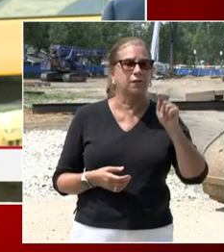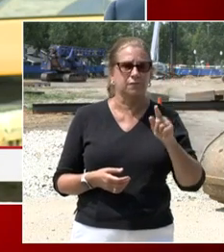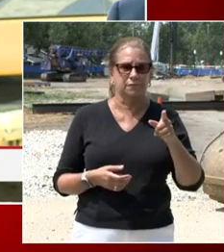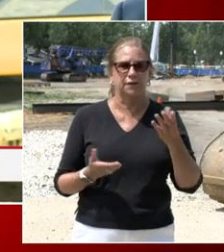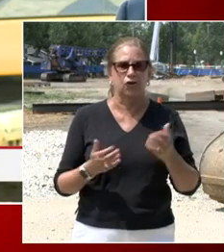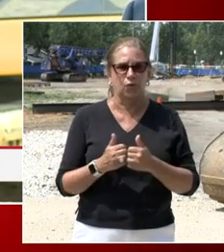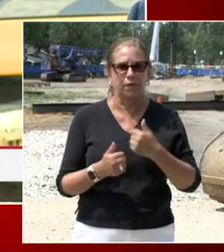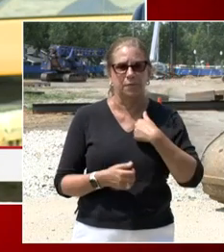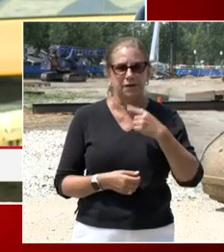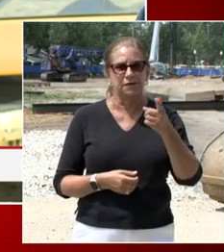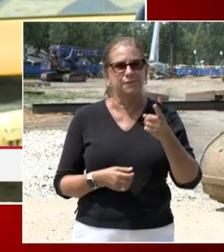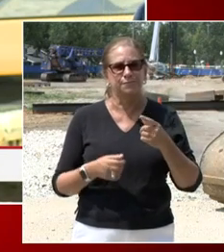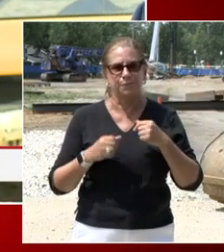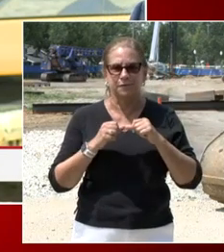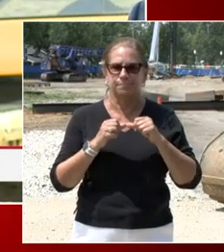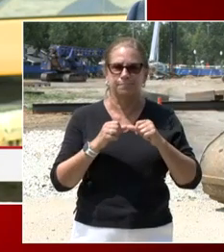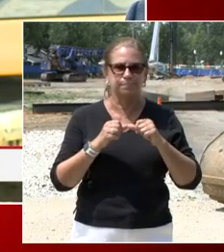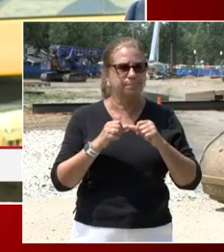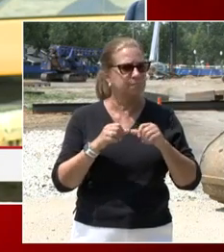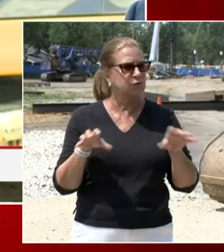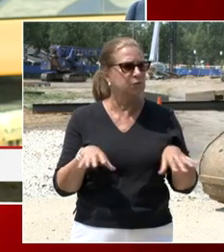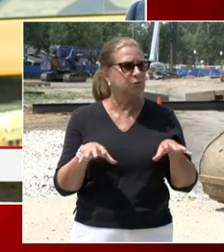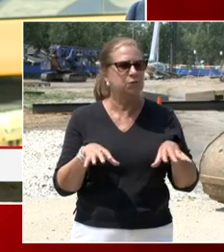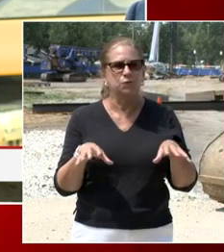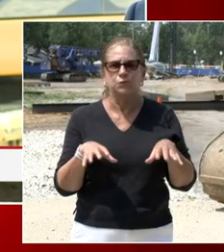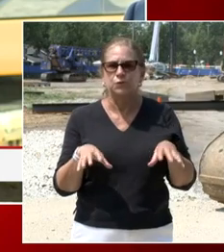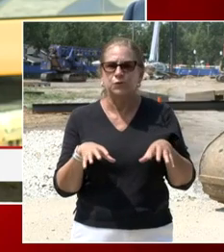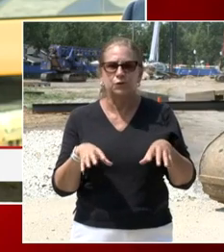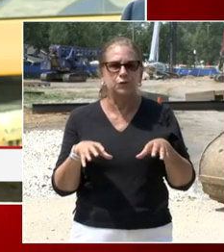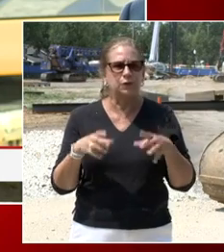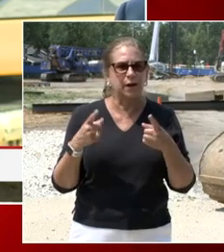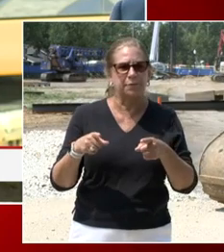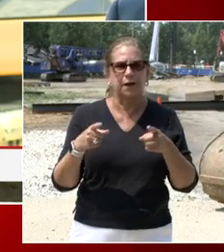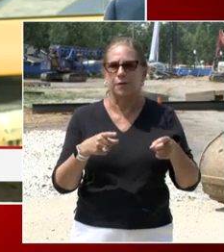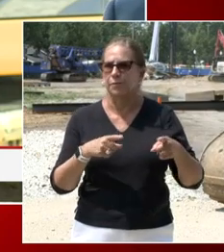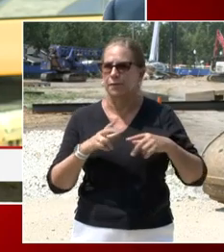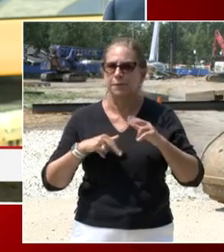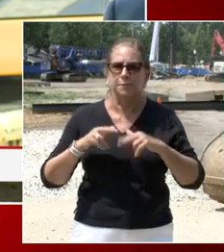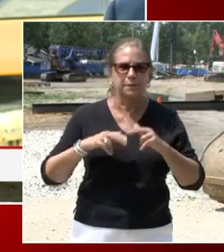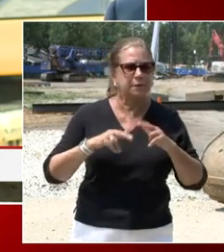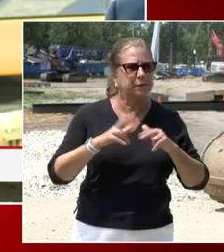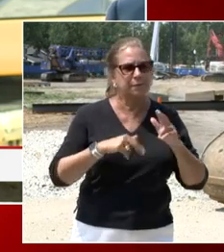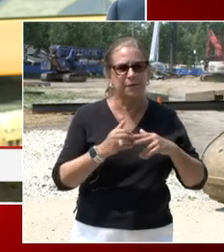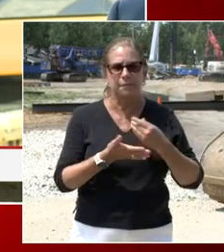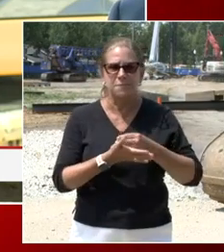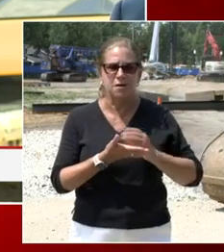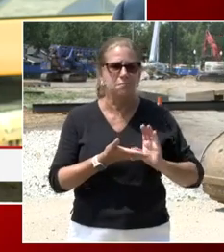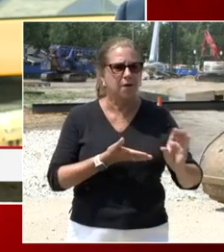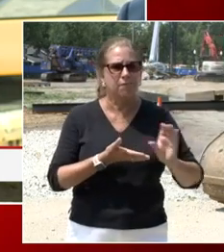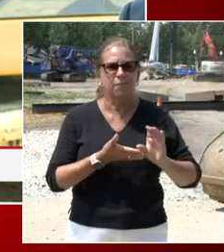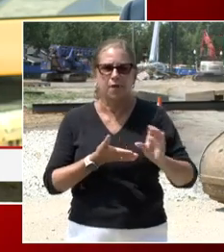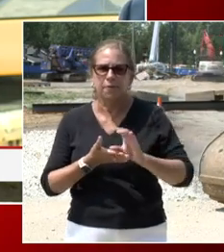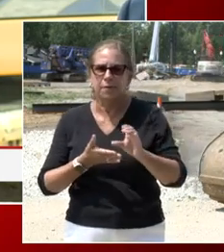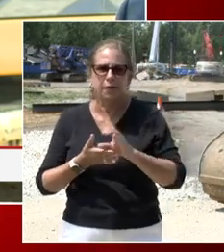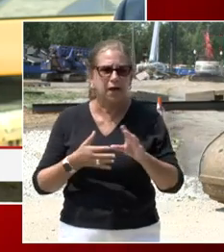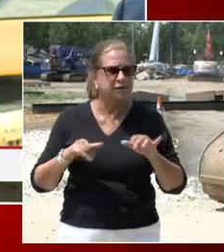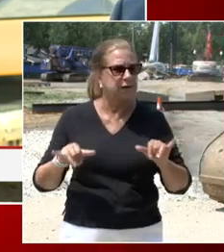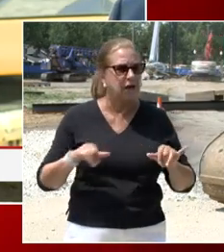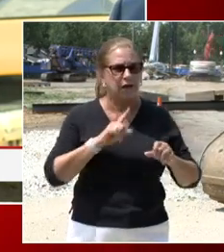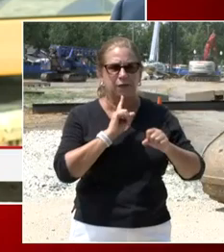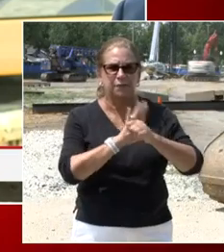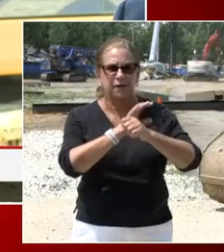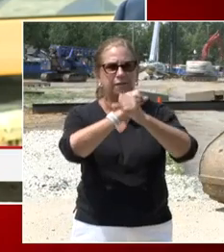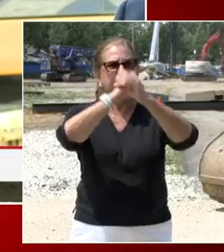pushing, and making sure that we all stay true to our commitment to one